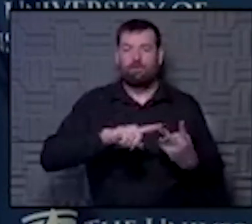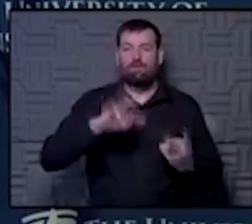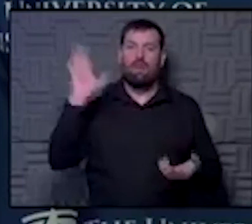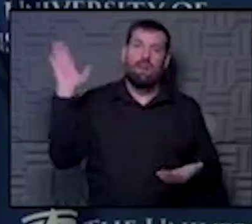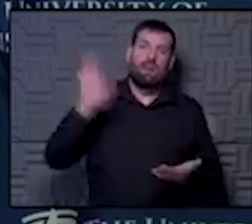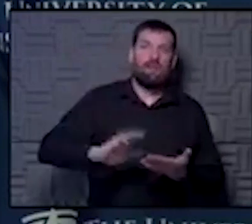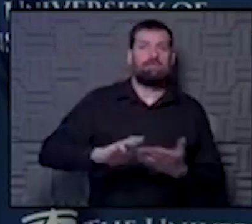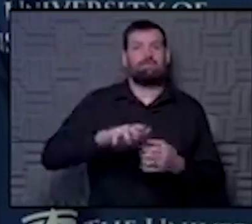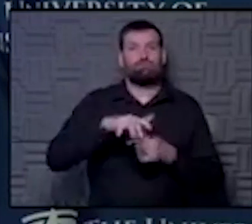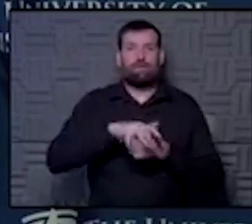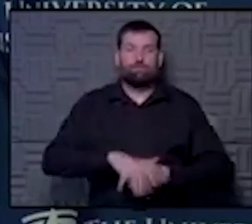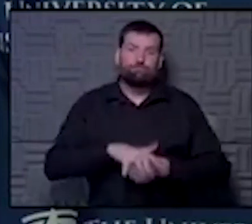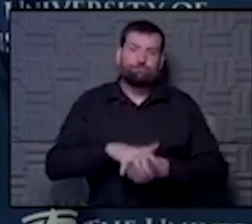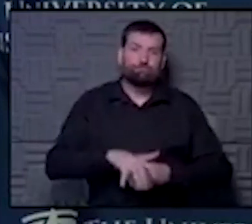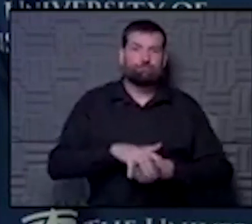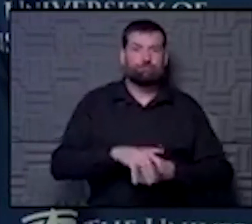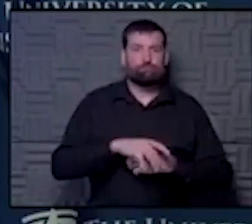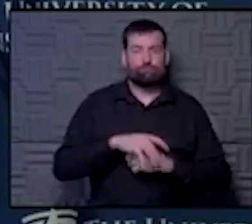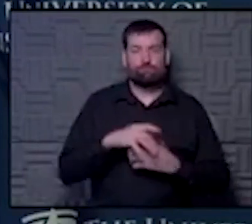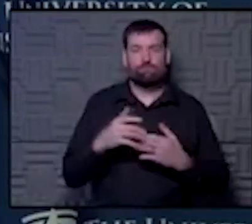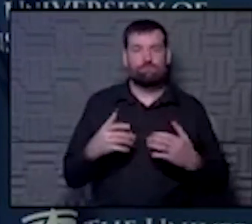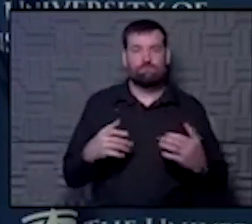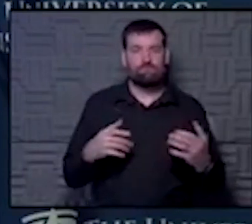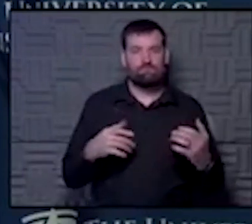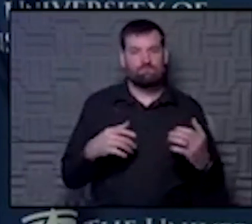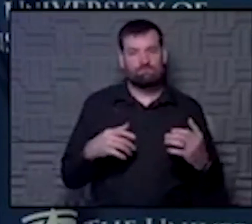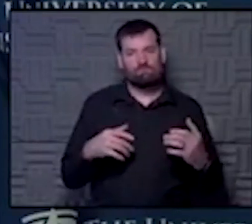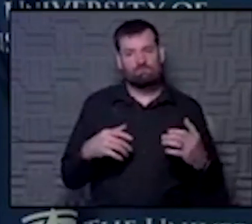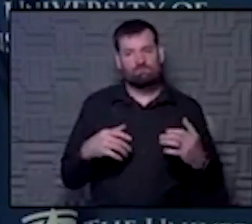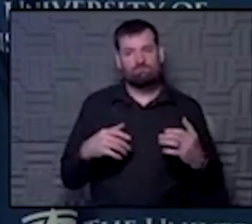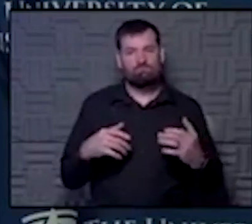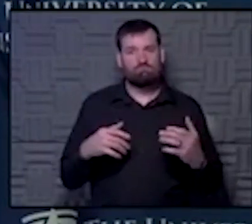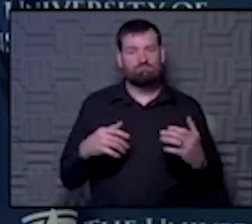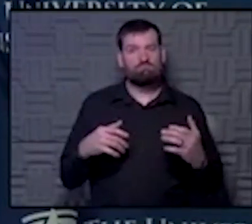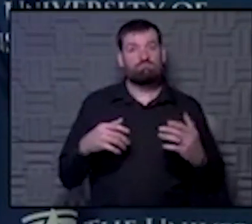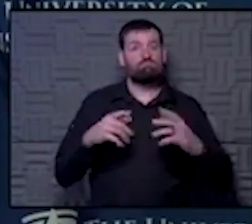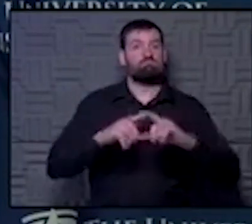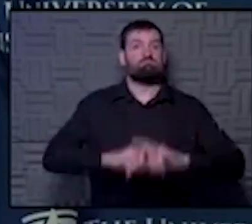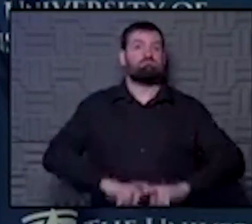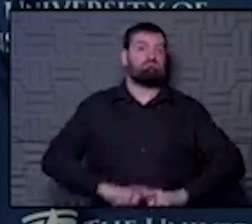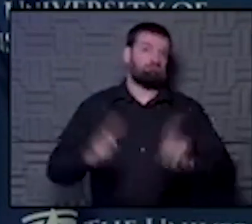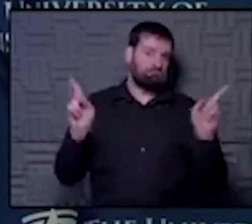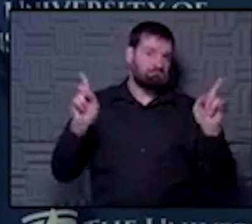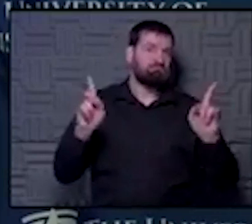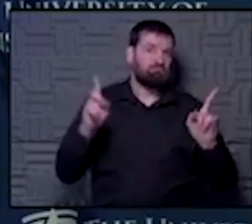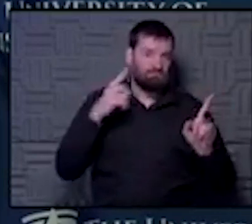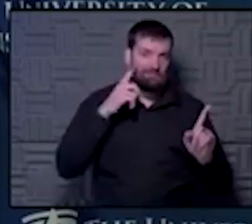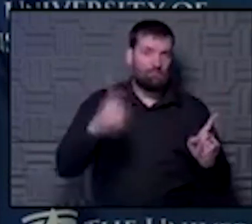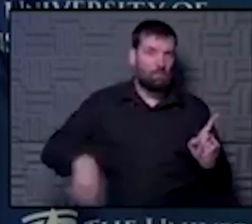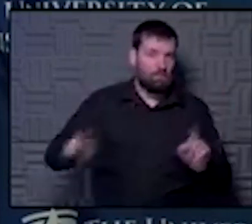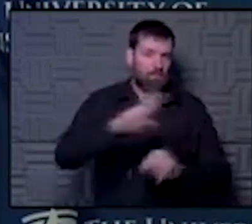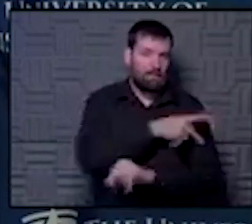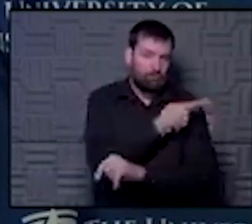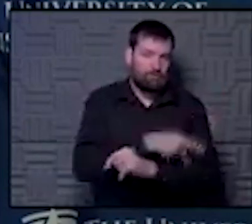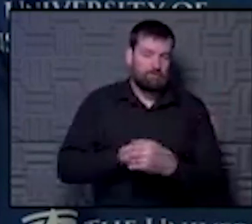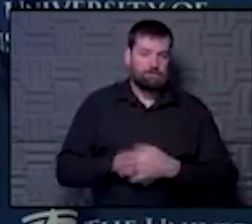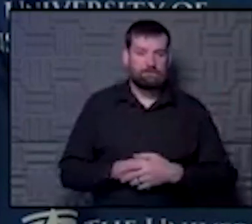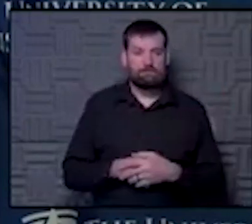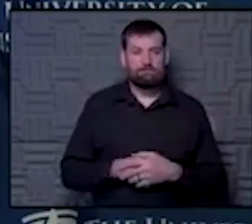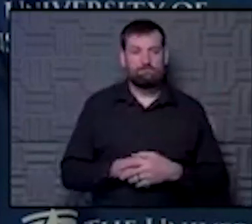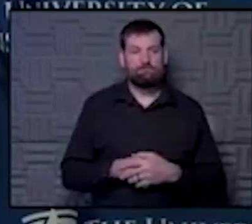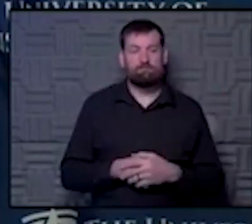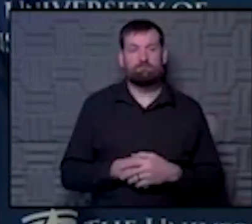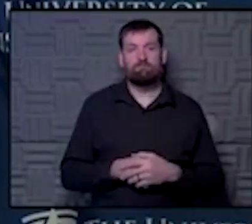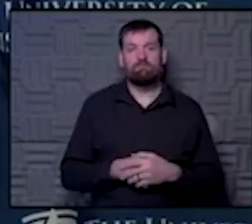airway pressures to manage these patients. So that's probably makes a big difference. So, in that